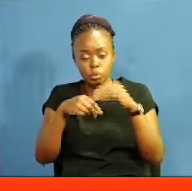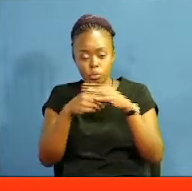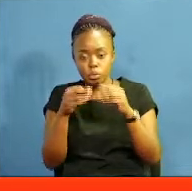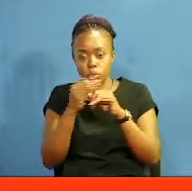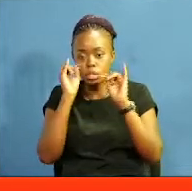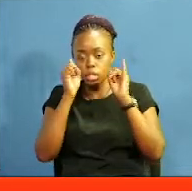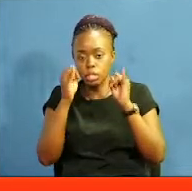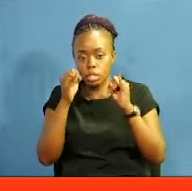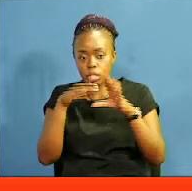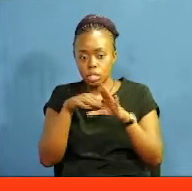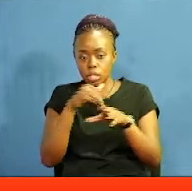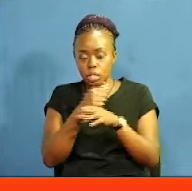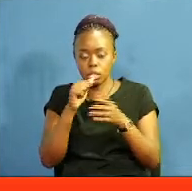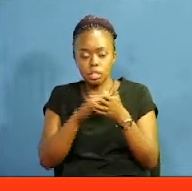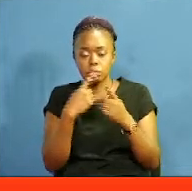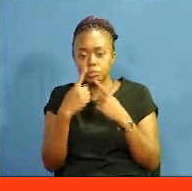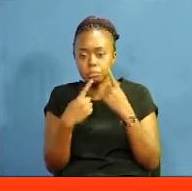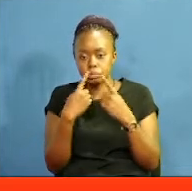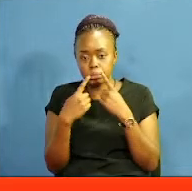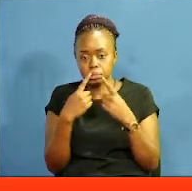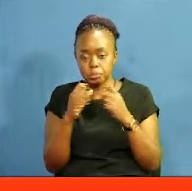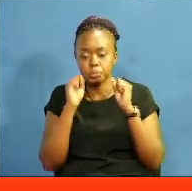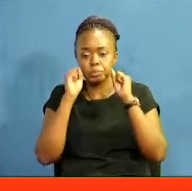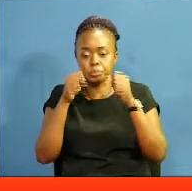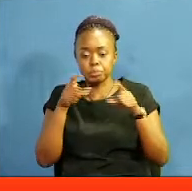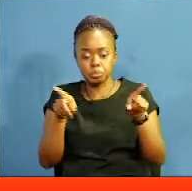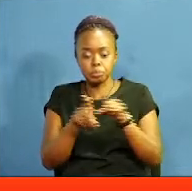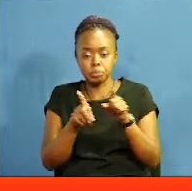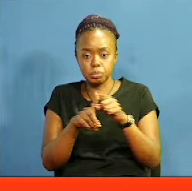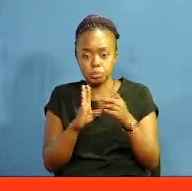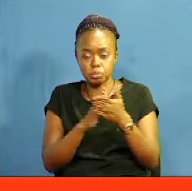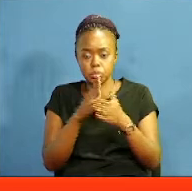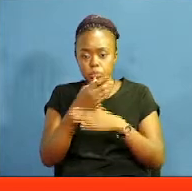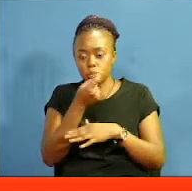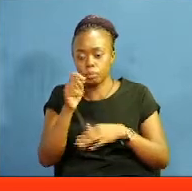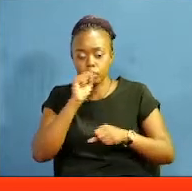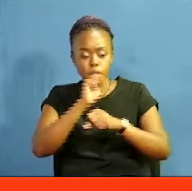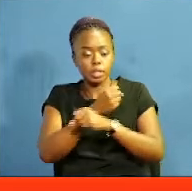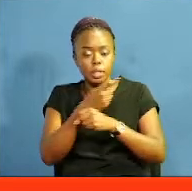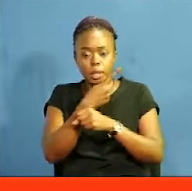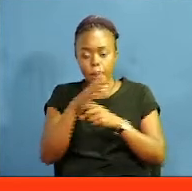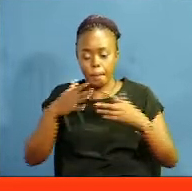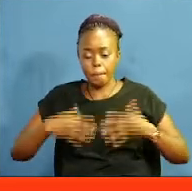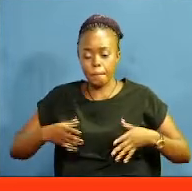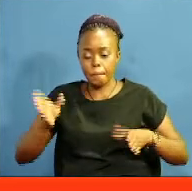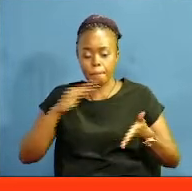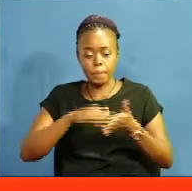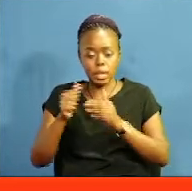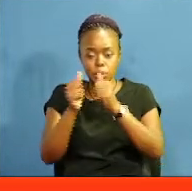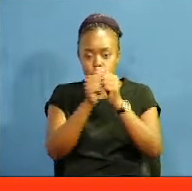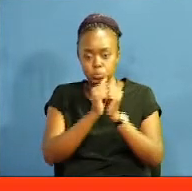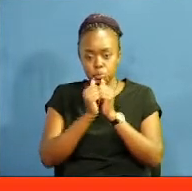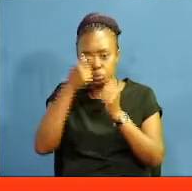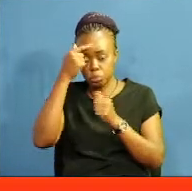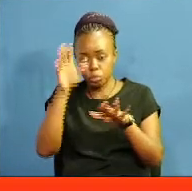of new alliances. That said, I cannot also rule the possibility of these people coming back together,